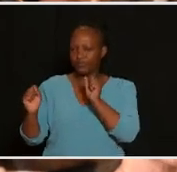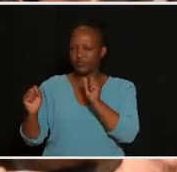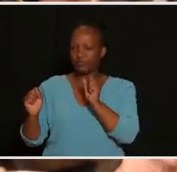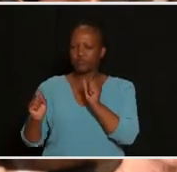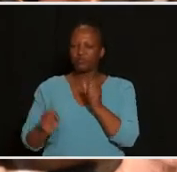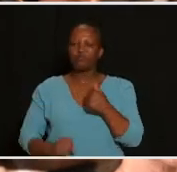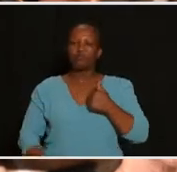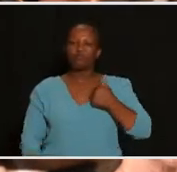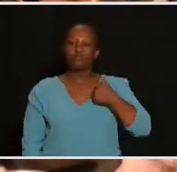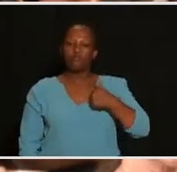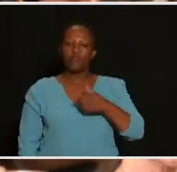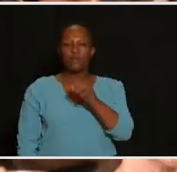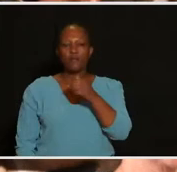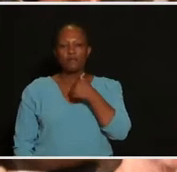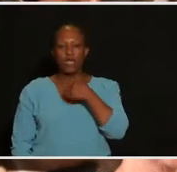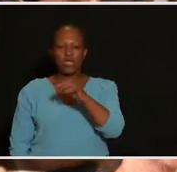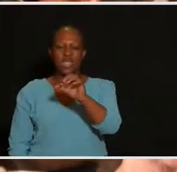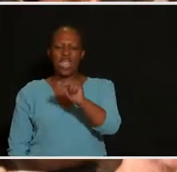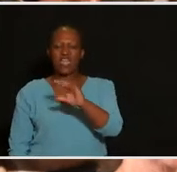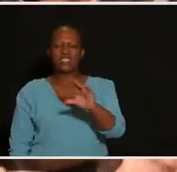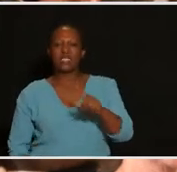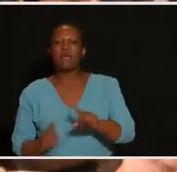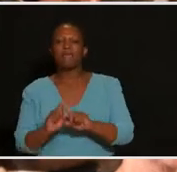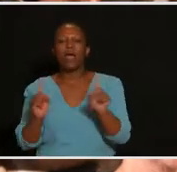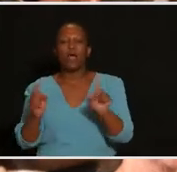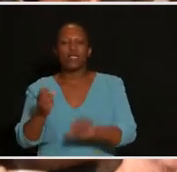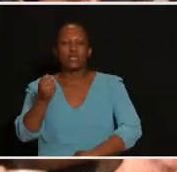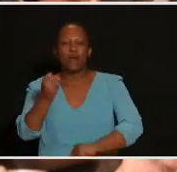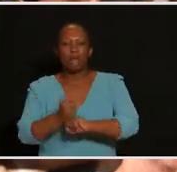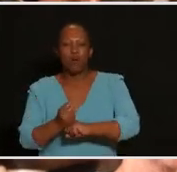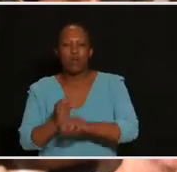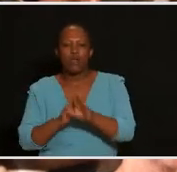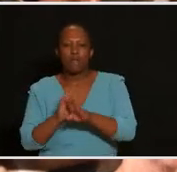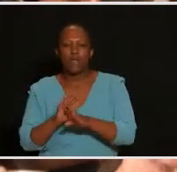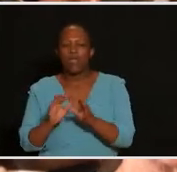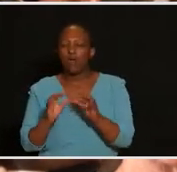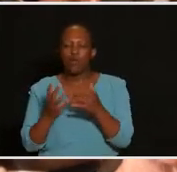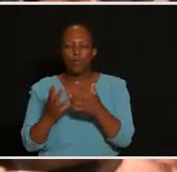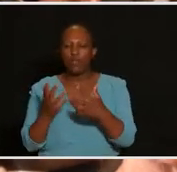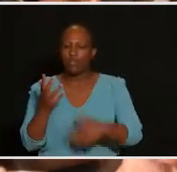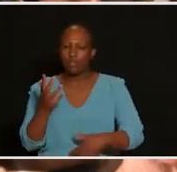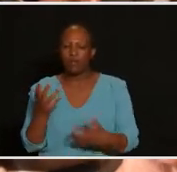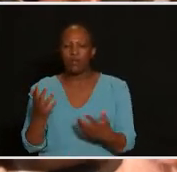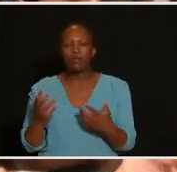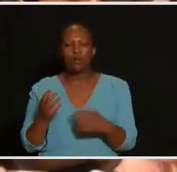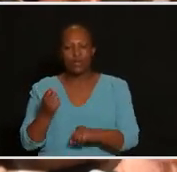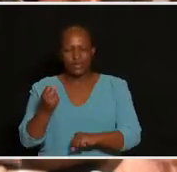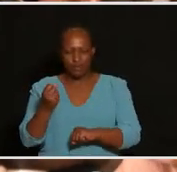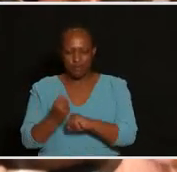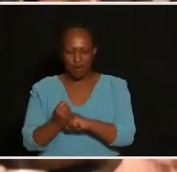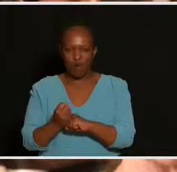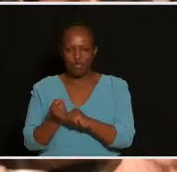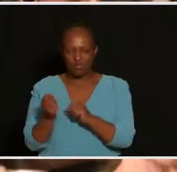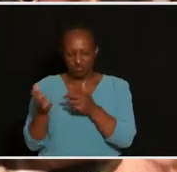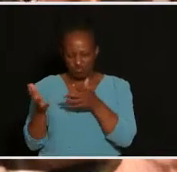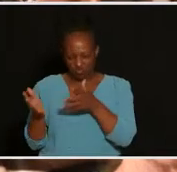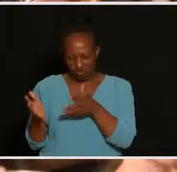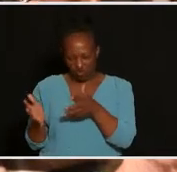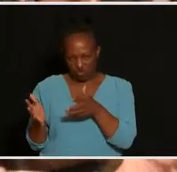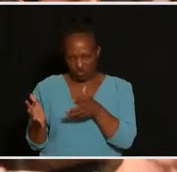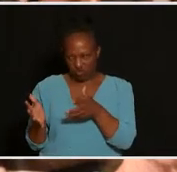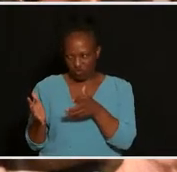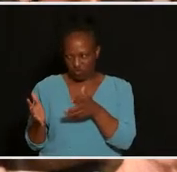FNAF if I come here and not support the bill it won't be proper for me to do so so we support the bill the way it is